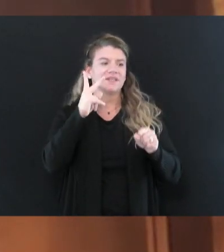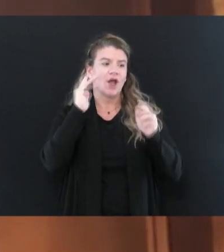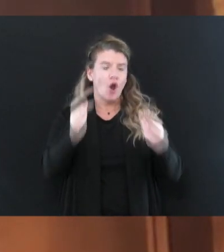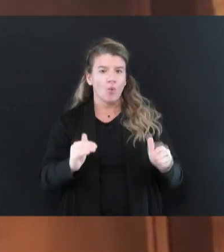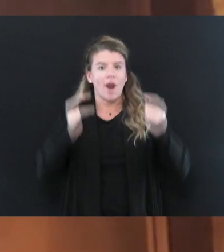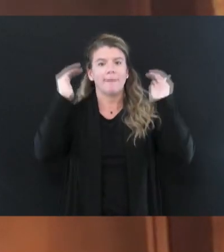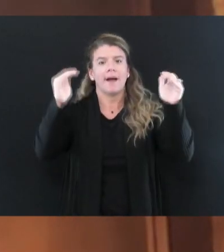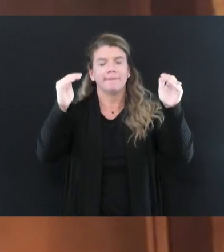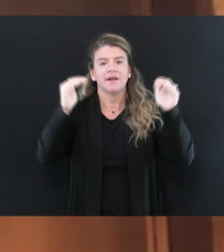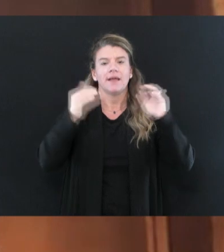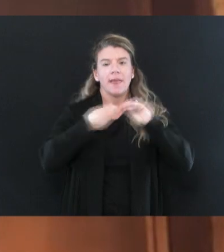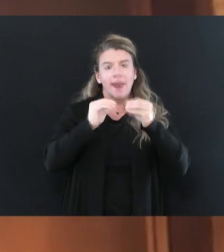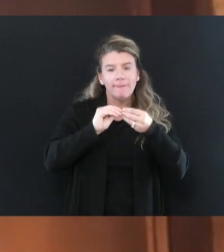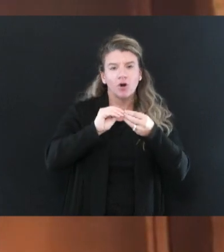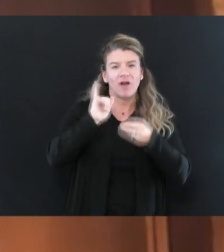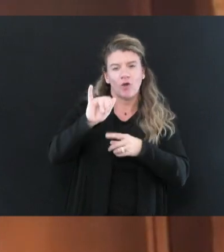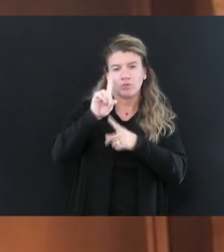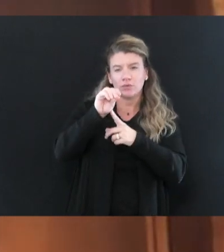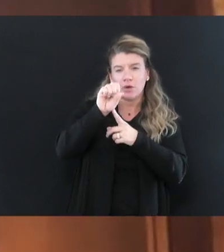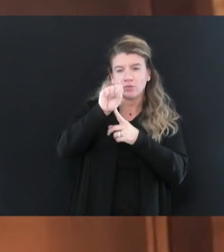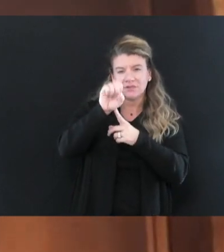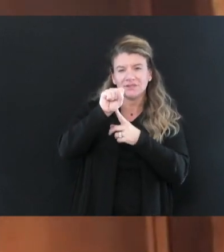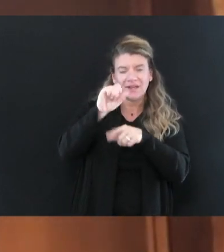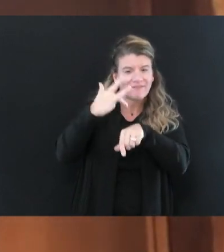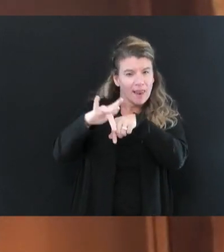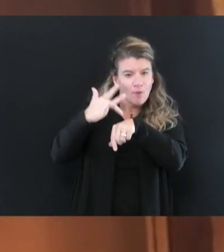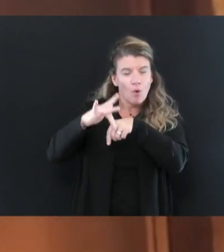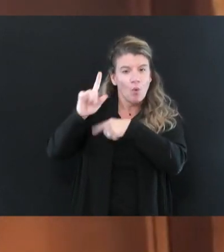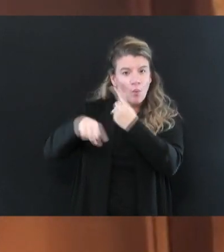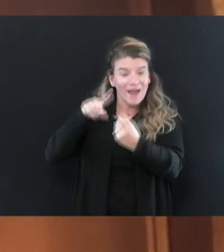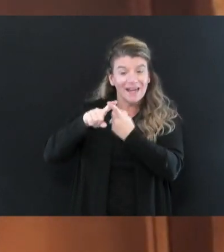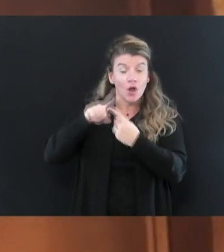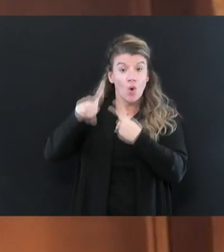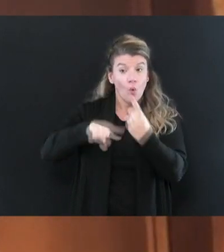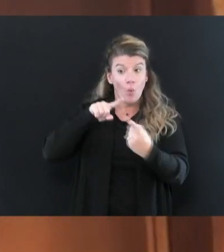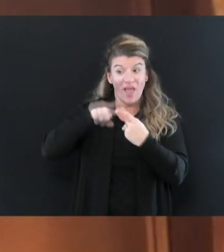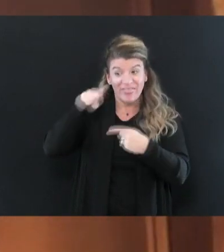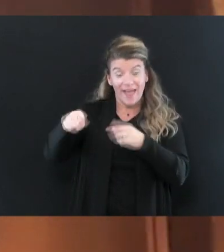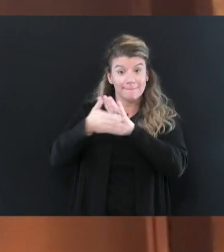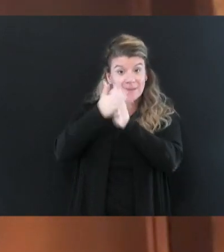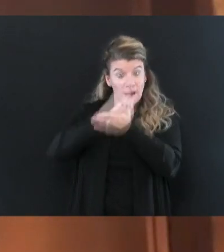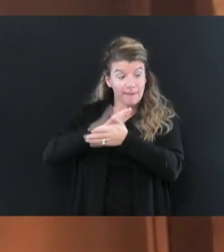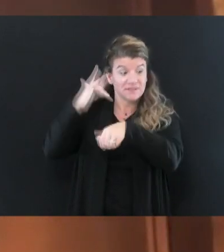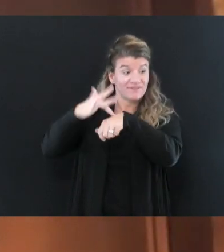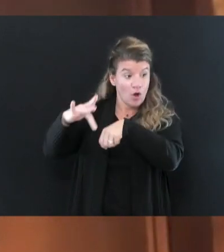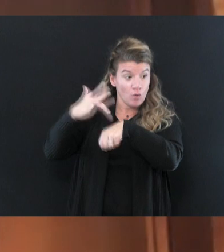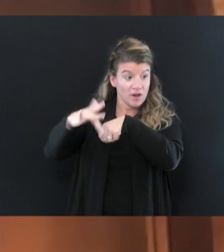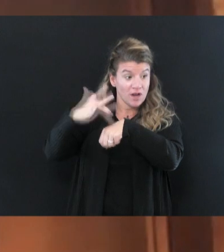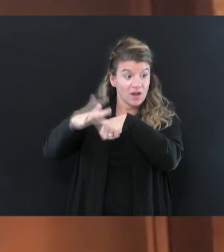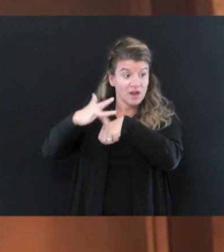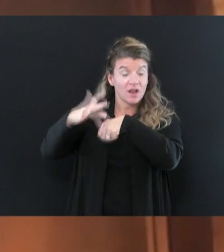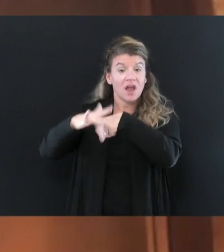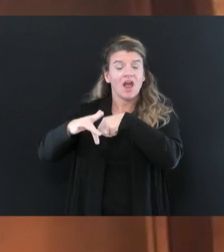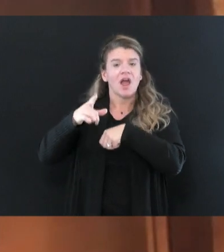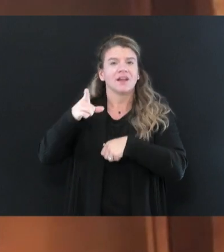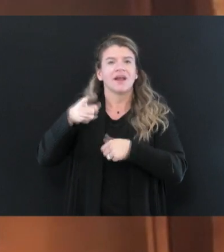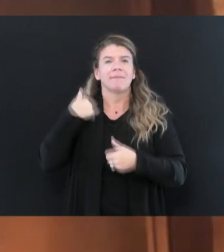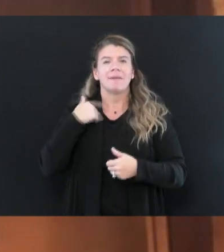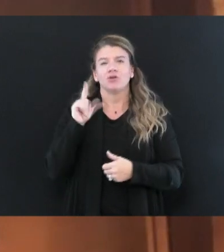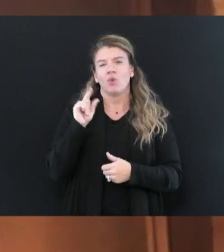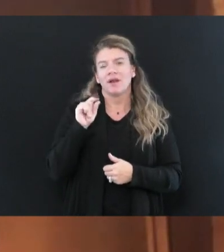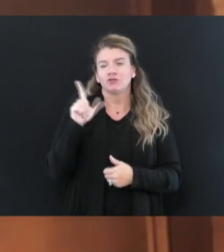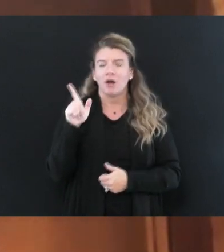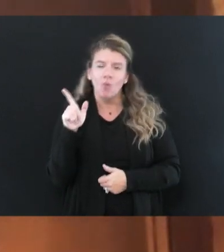doses available. And depending on when the first doses come out, hopefully in the first quarter of 2021 or